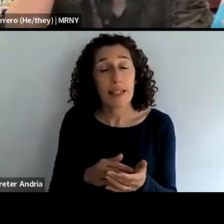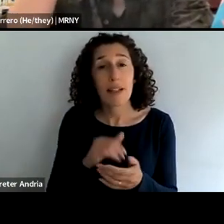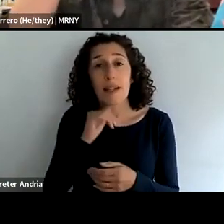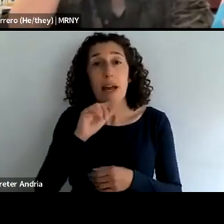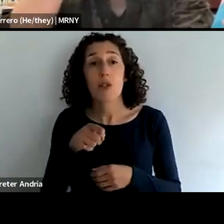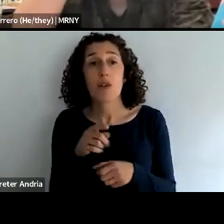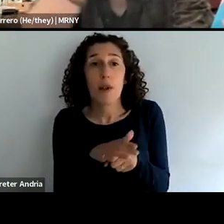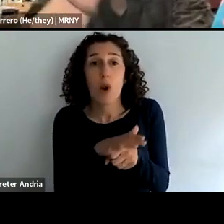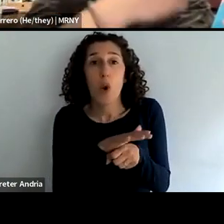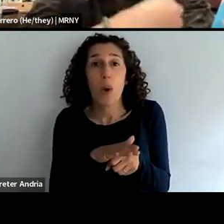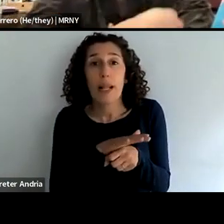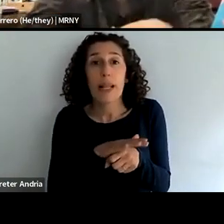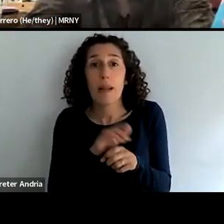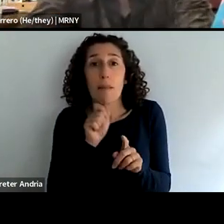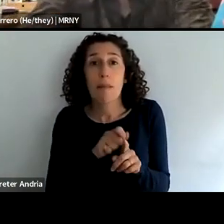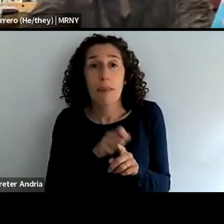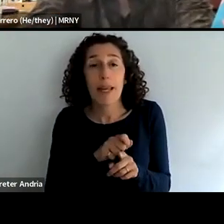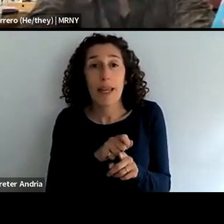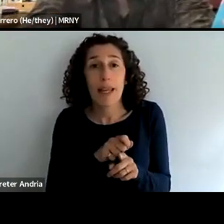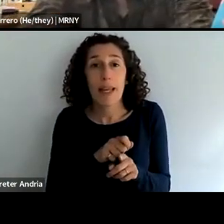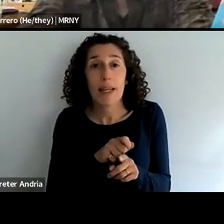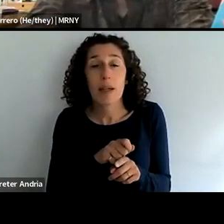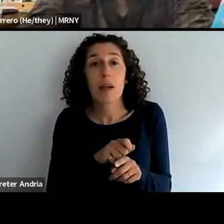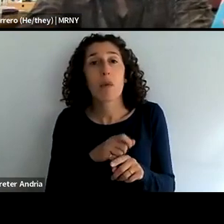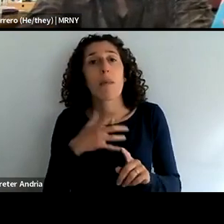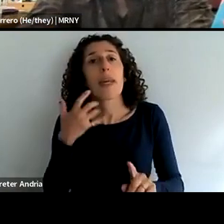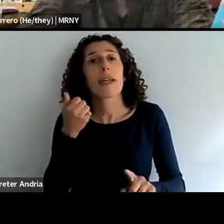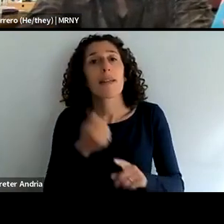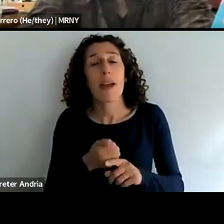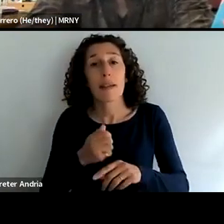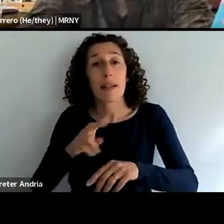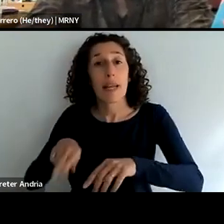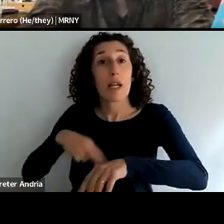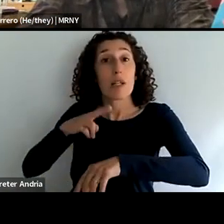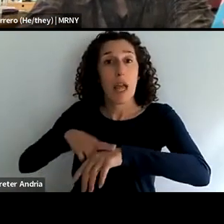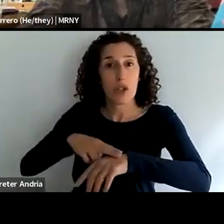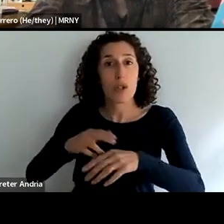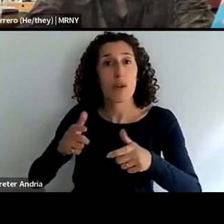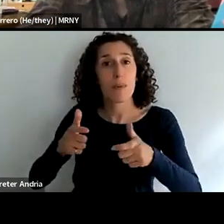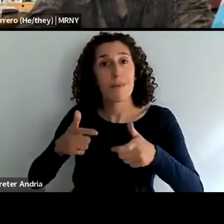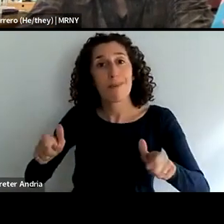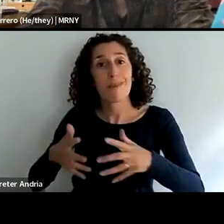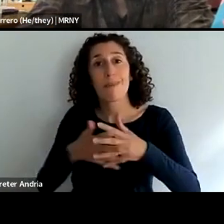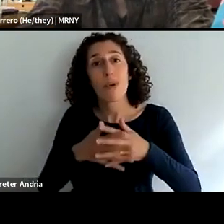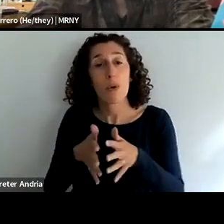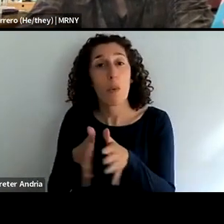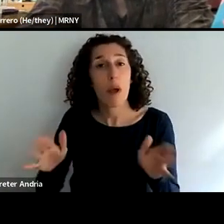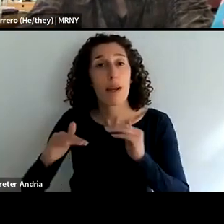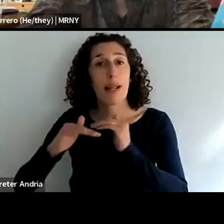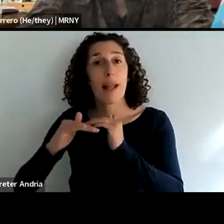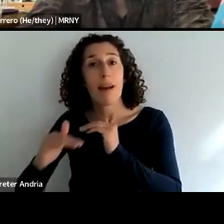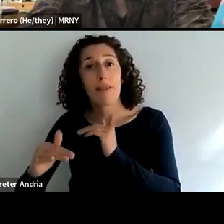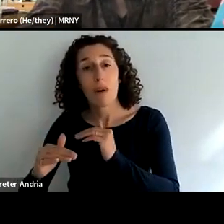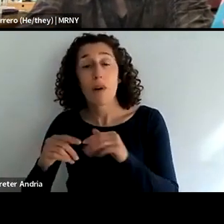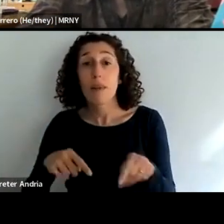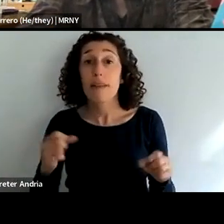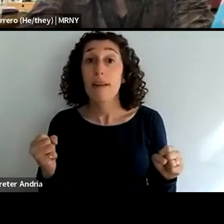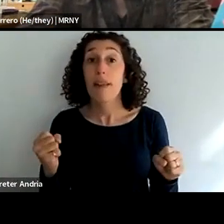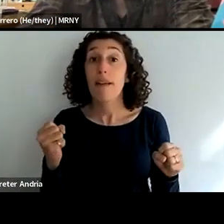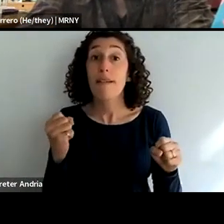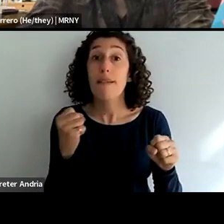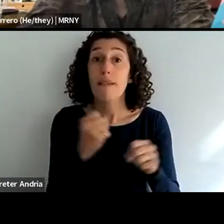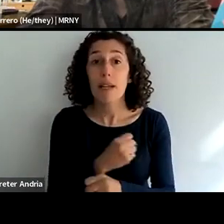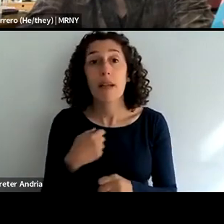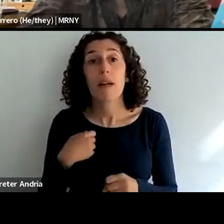level. This is a fight we knew was coming, and we need to pull